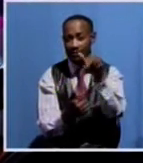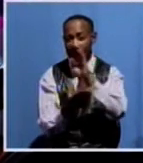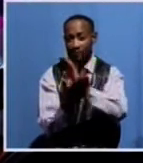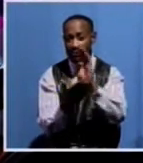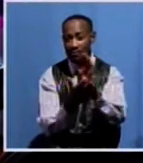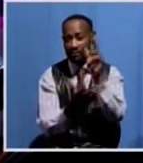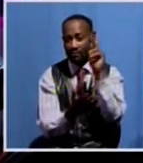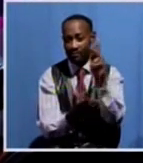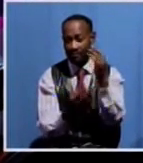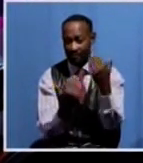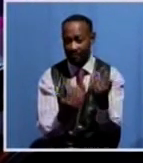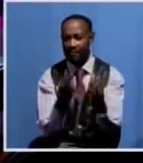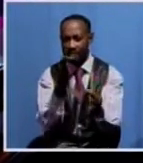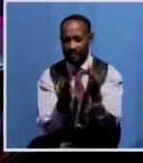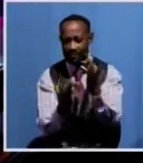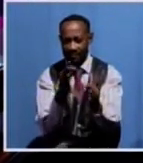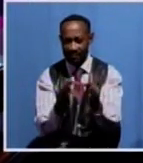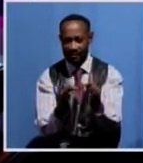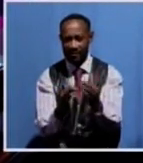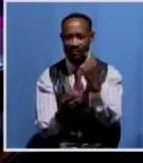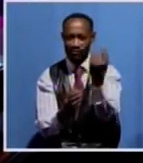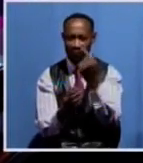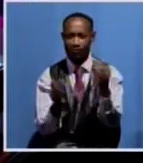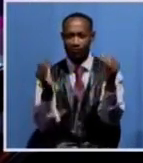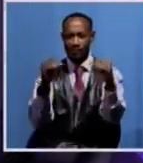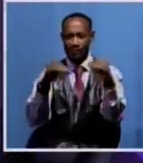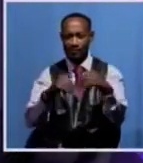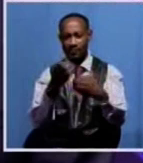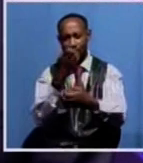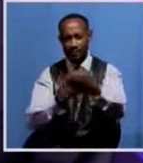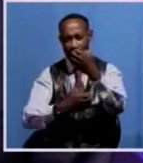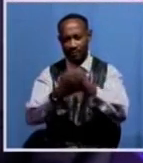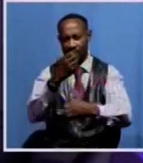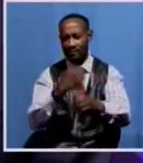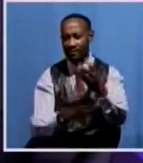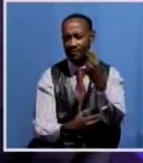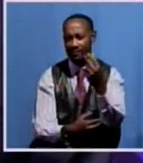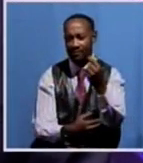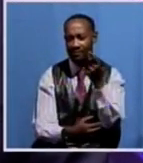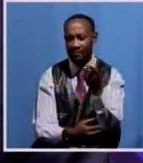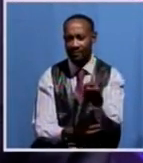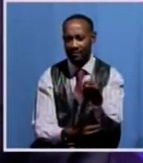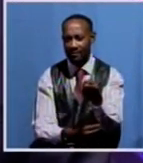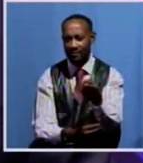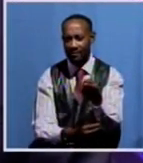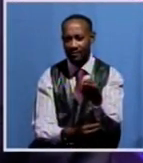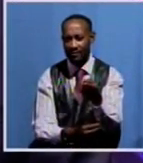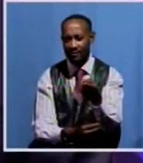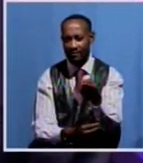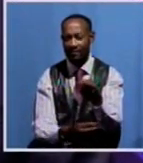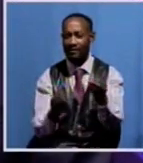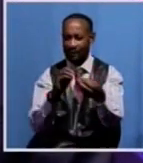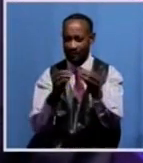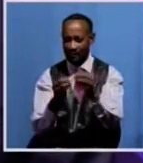obligations. Now, if there is a depreciation in the exchange rate, because all these loans are denominated in foreign currency, if